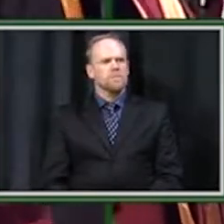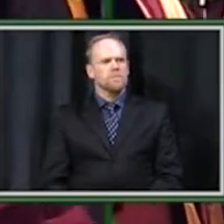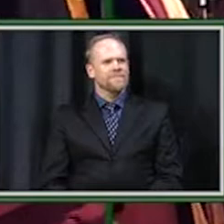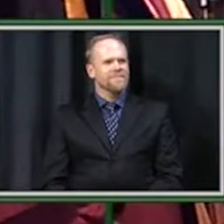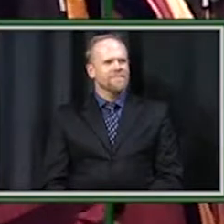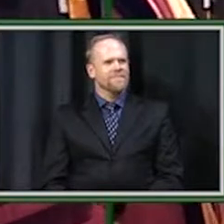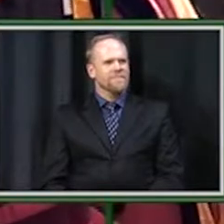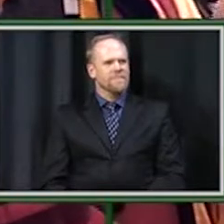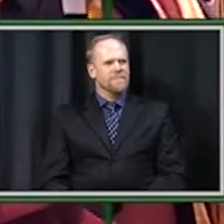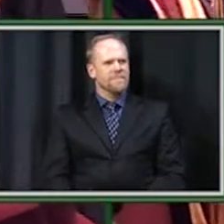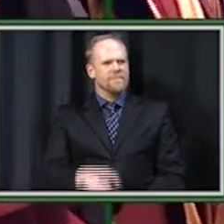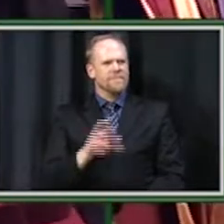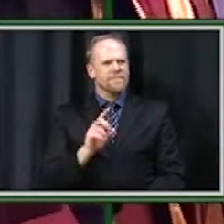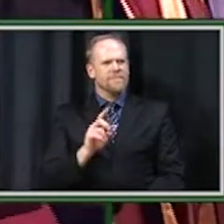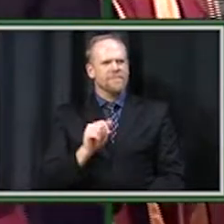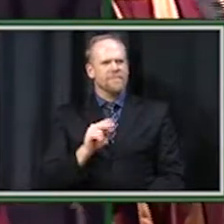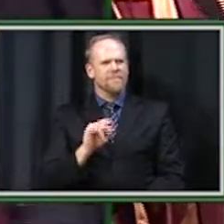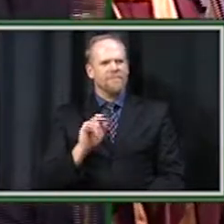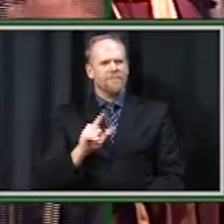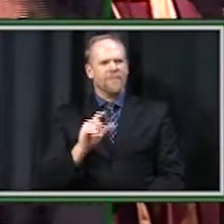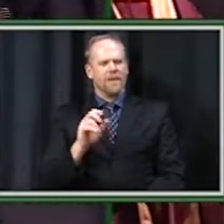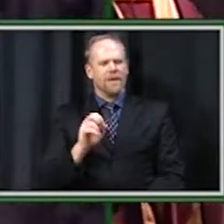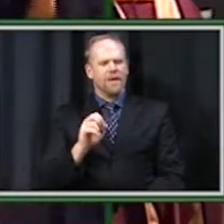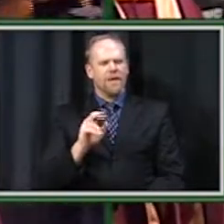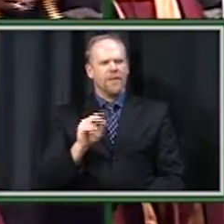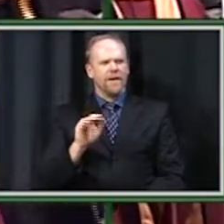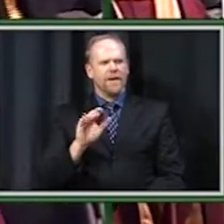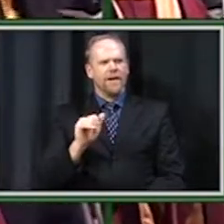Daniel Ericart.